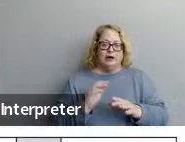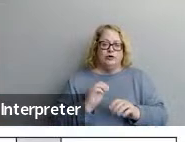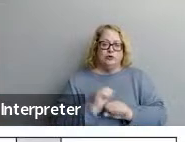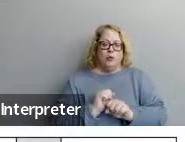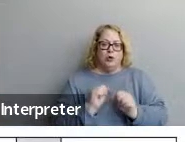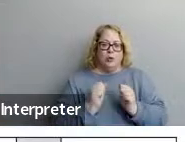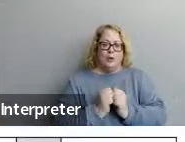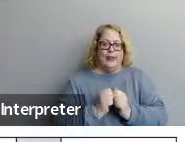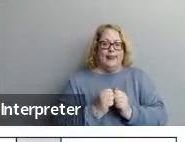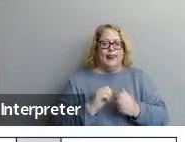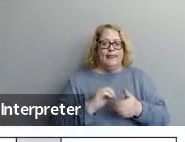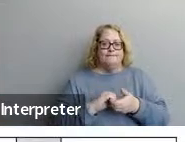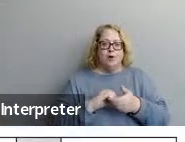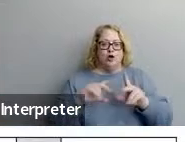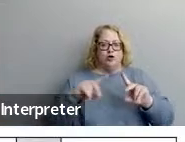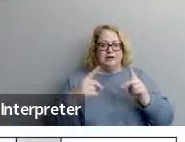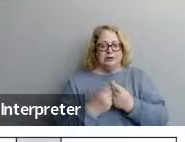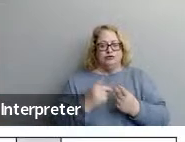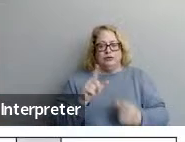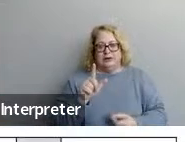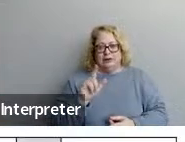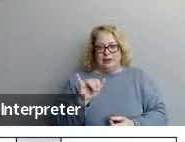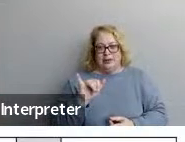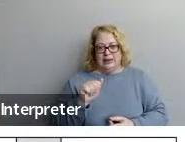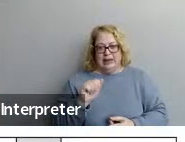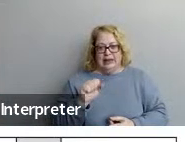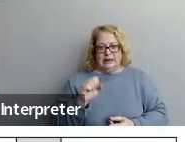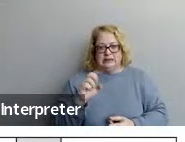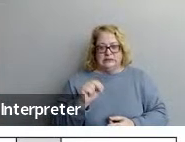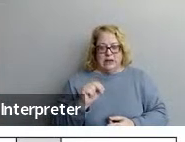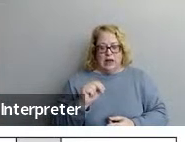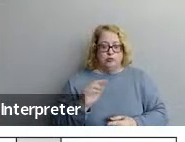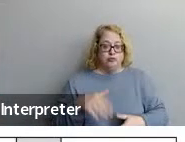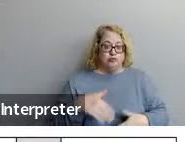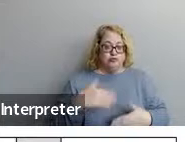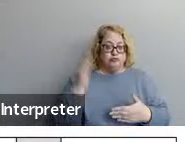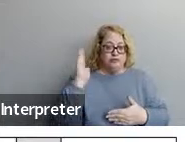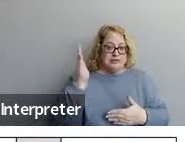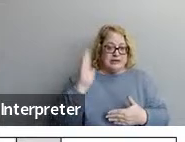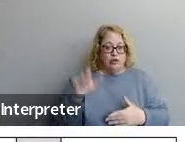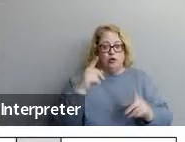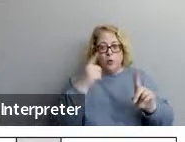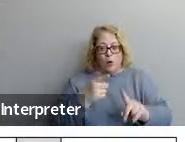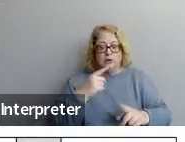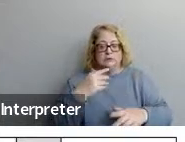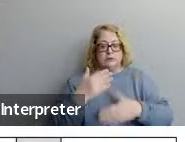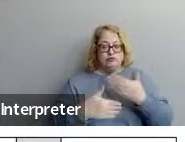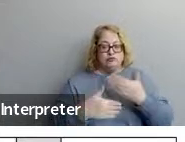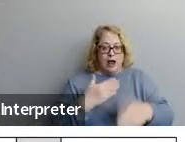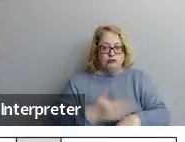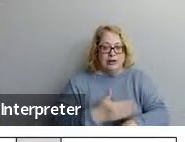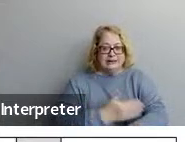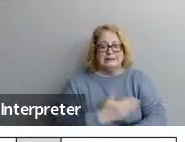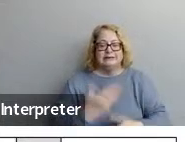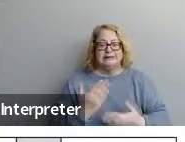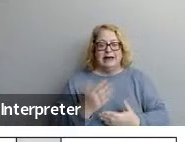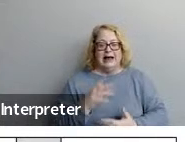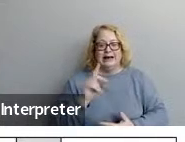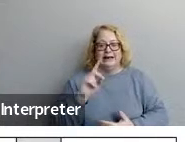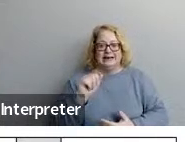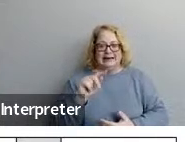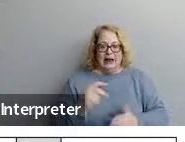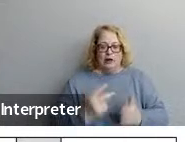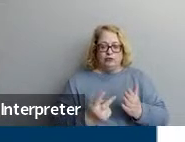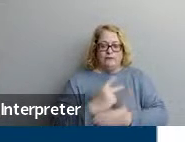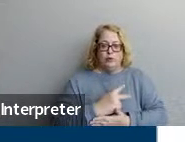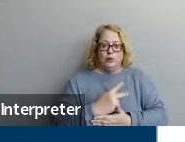the partner district liaison to present their goals, progress, as well as a data review, and mutual problem